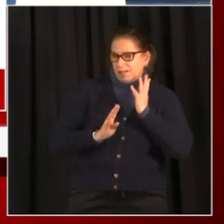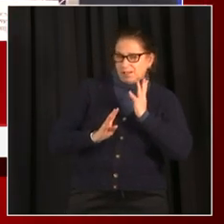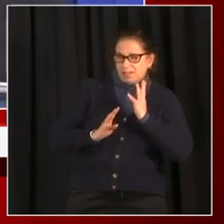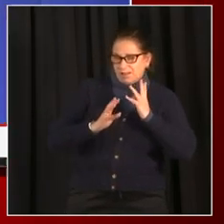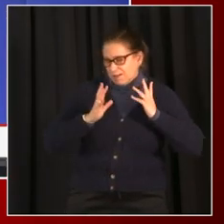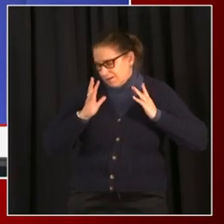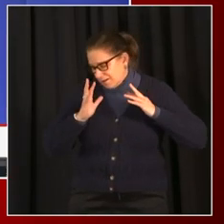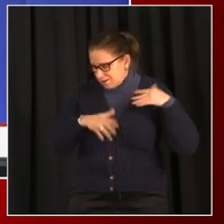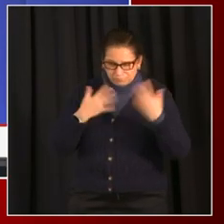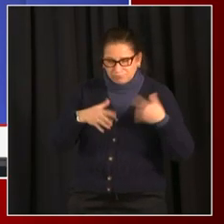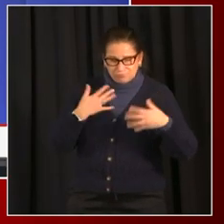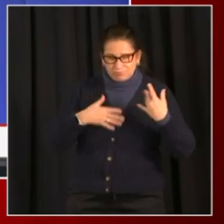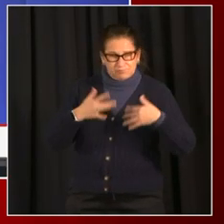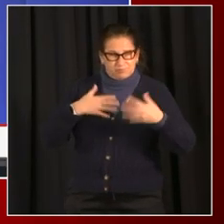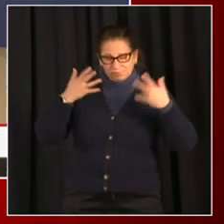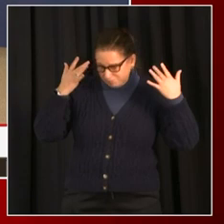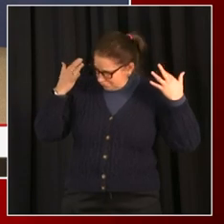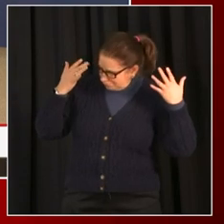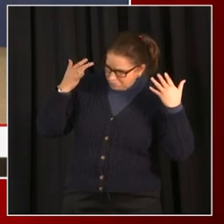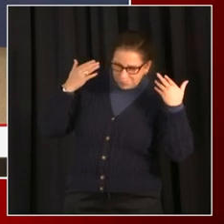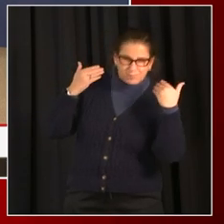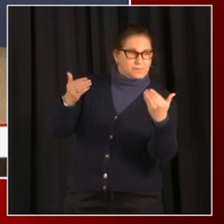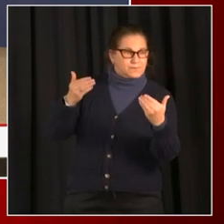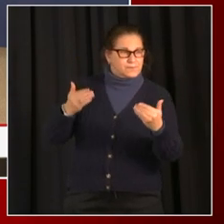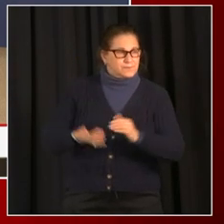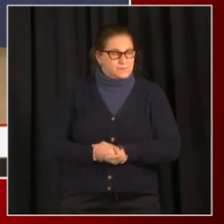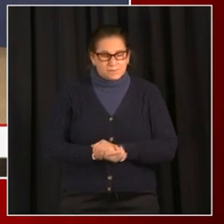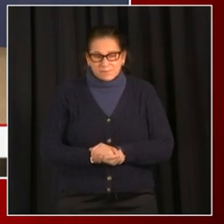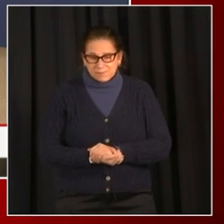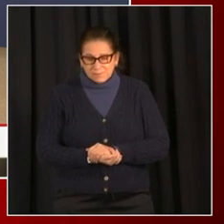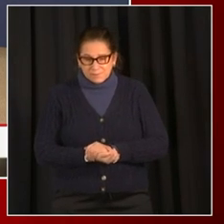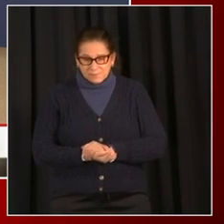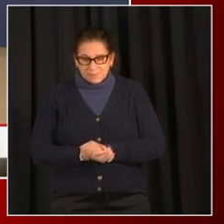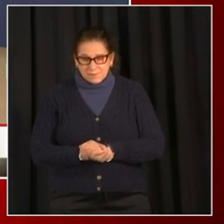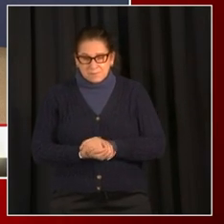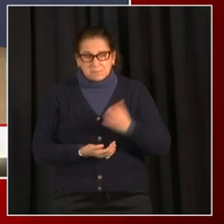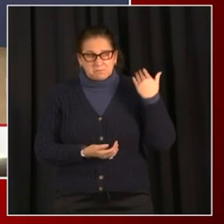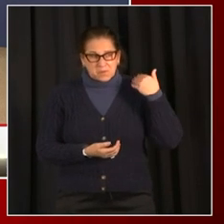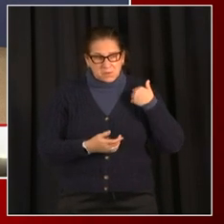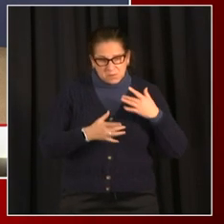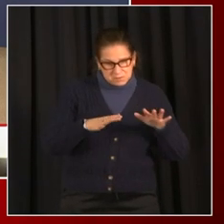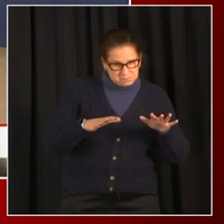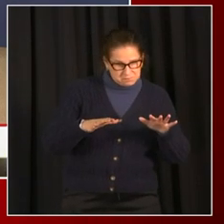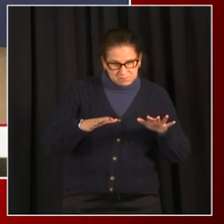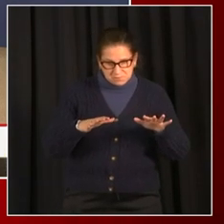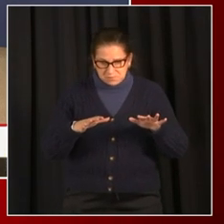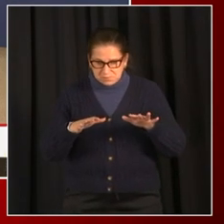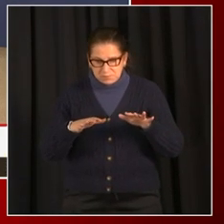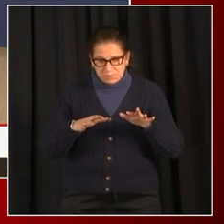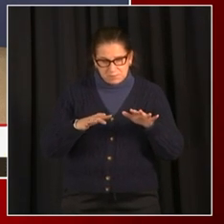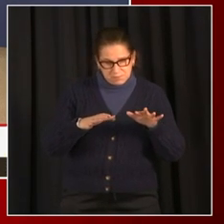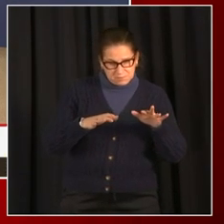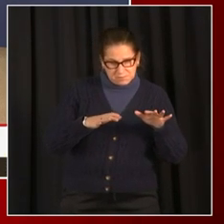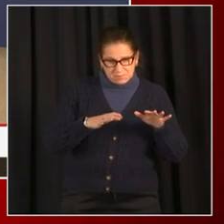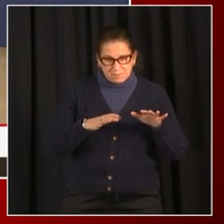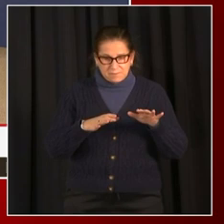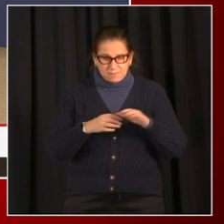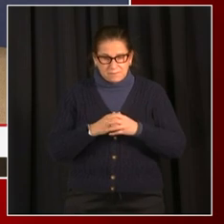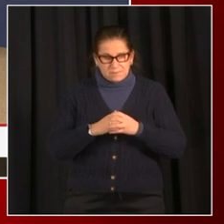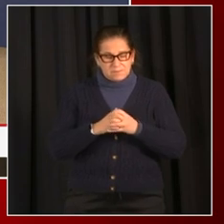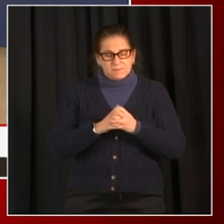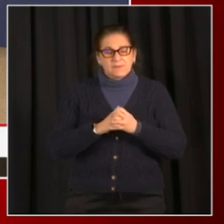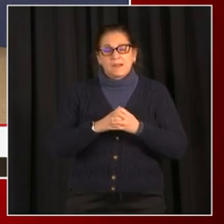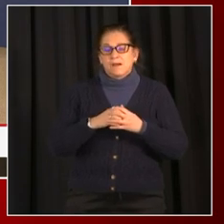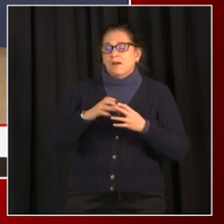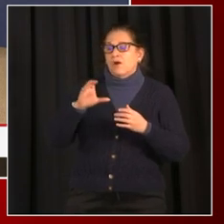mentioned before, I believe we have seen an increase in the percentage of COVID patients in hospitals go up every day for a month now,